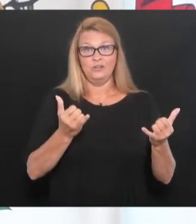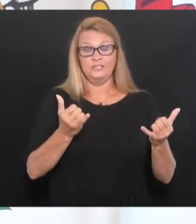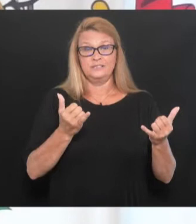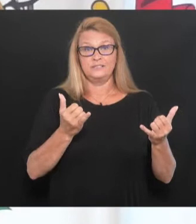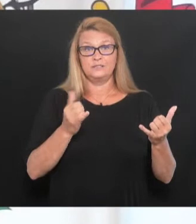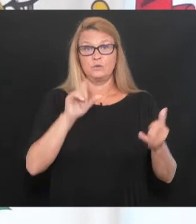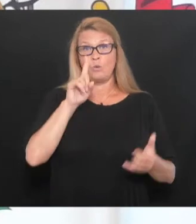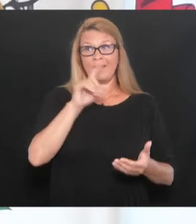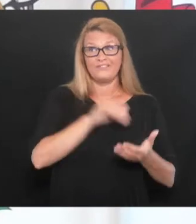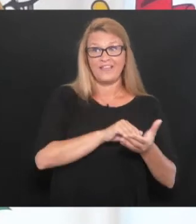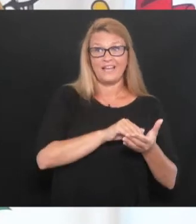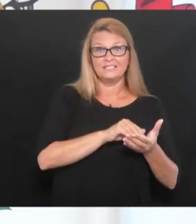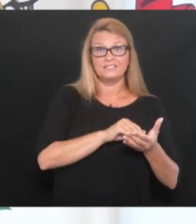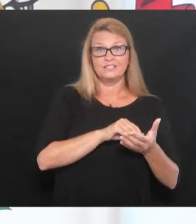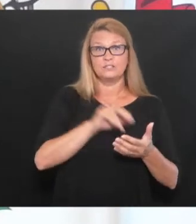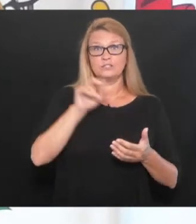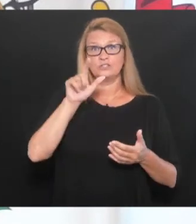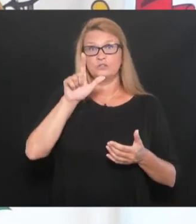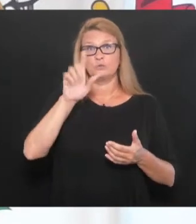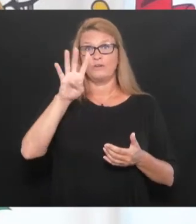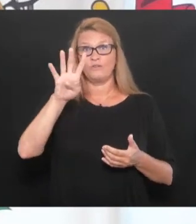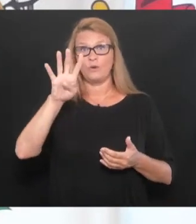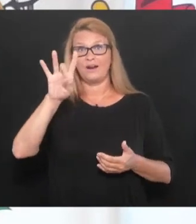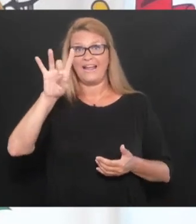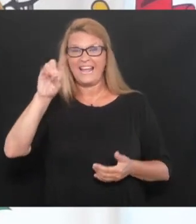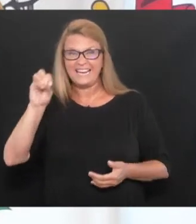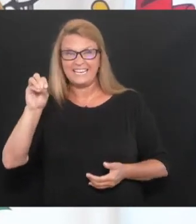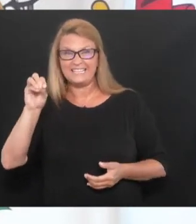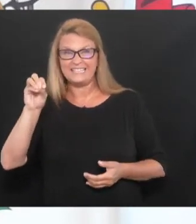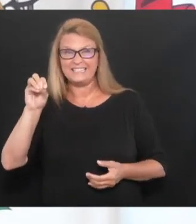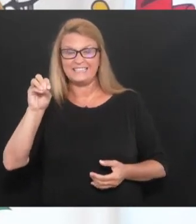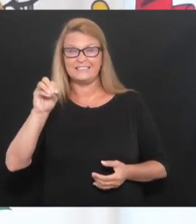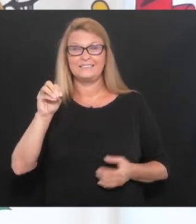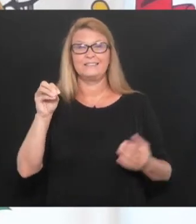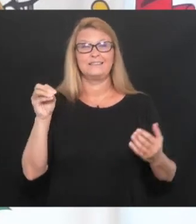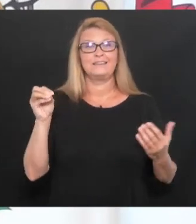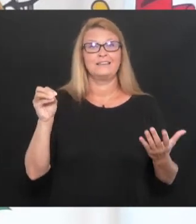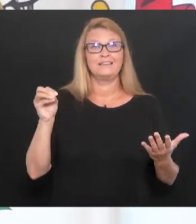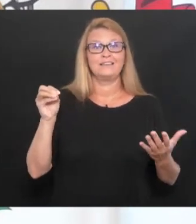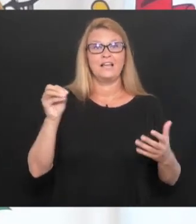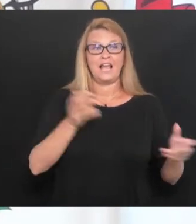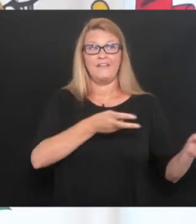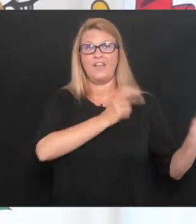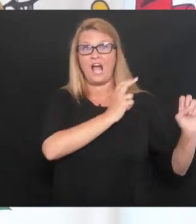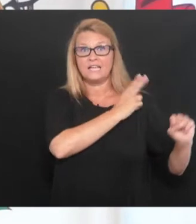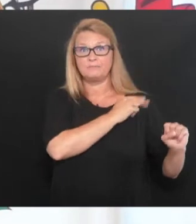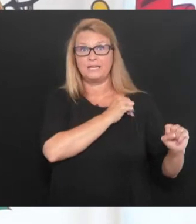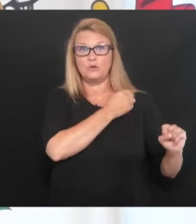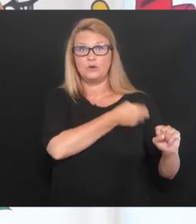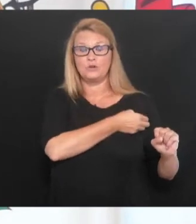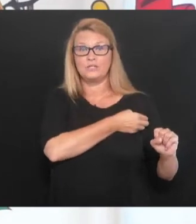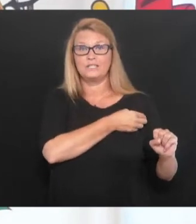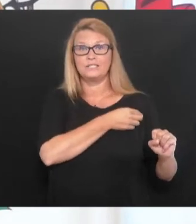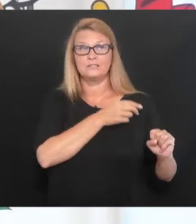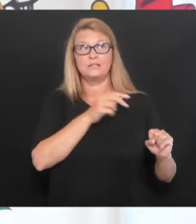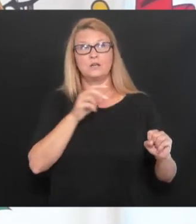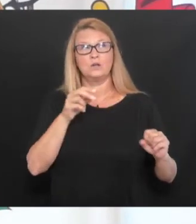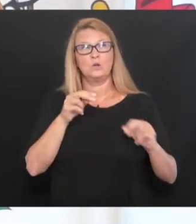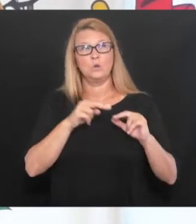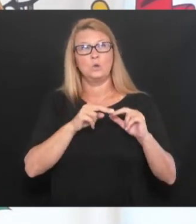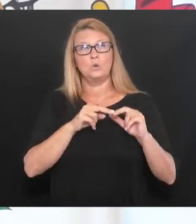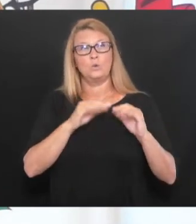less than 1,000 to 2,480 cases. And our hospitalizations, we dipped